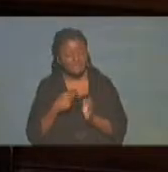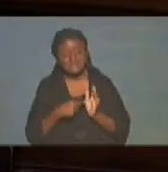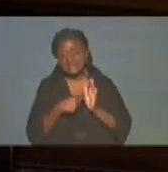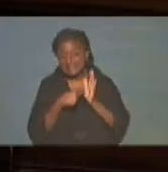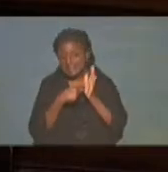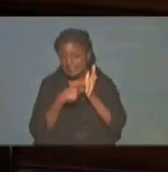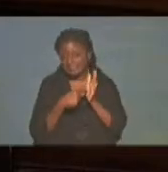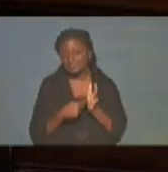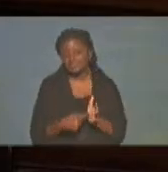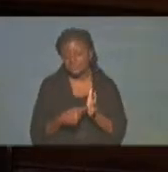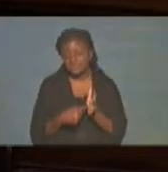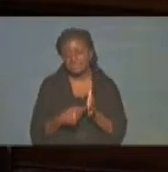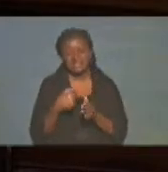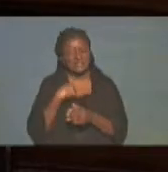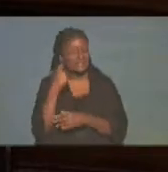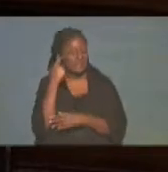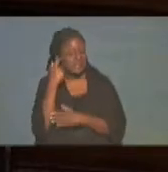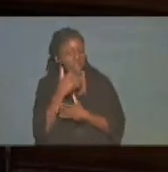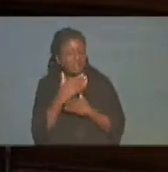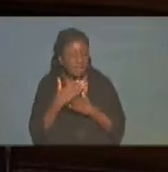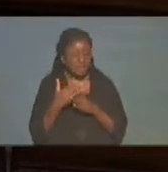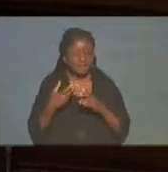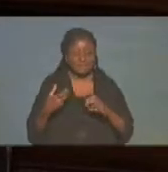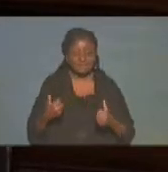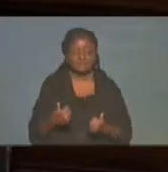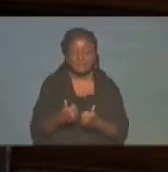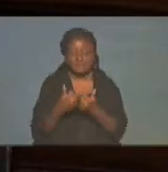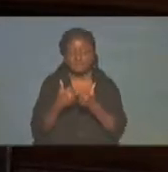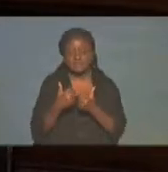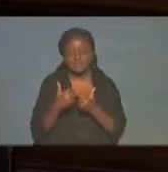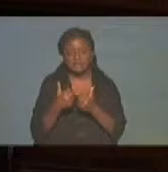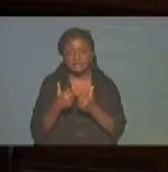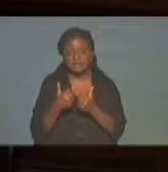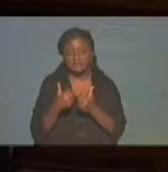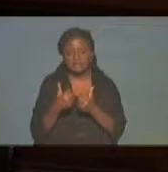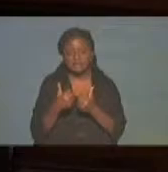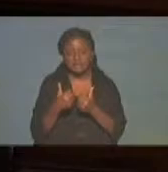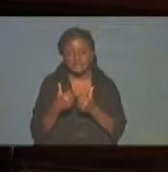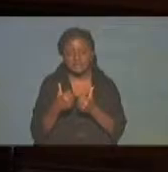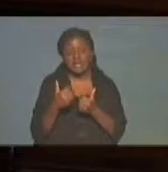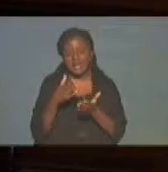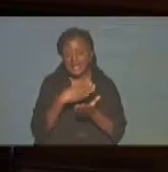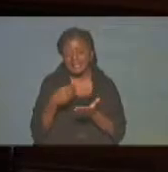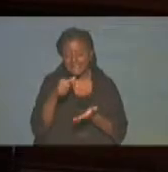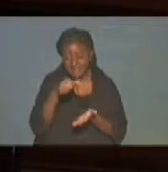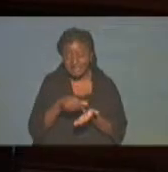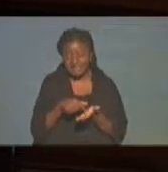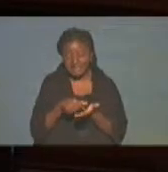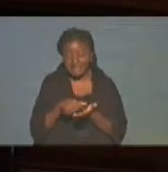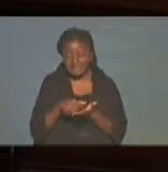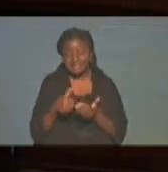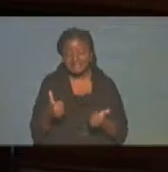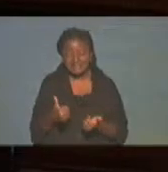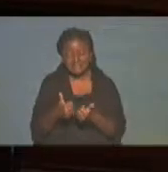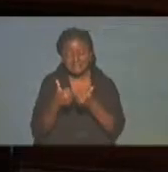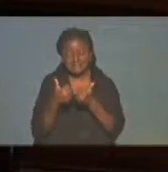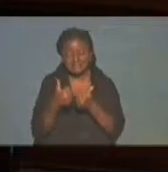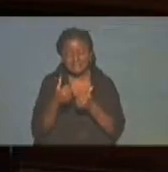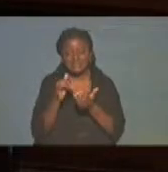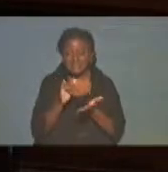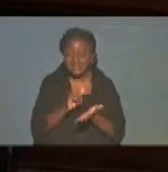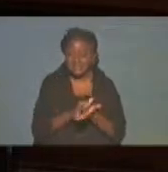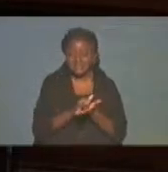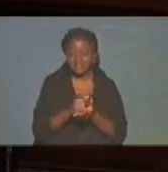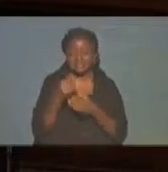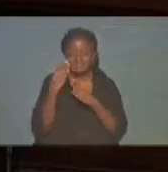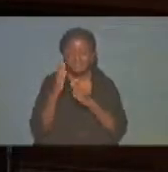demonstrated. I think part of the issue that attended to us and this issue is that the Bahamian